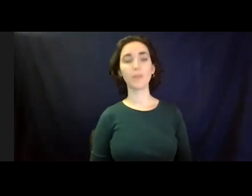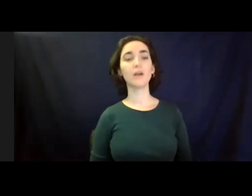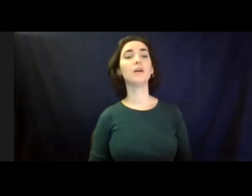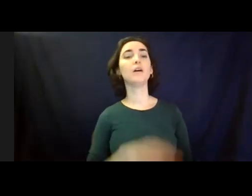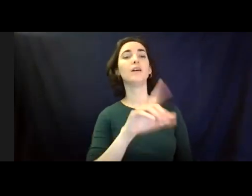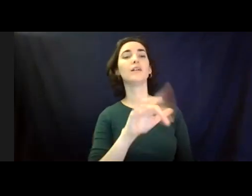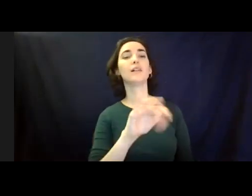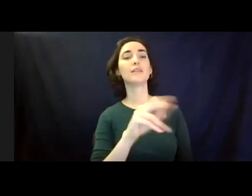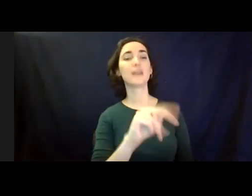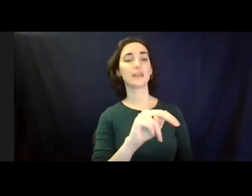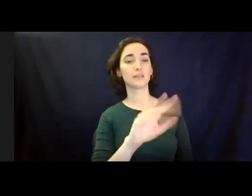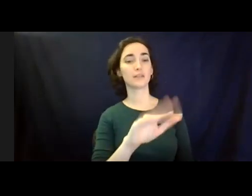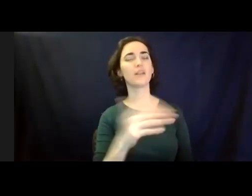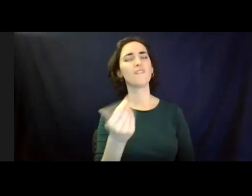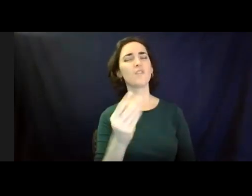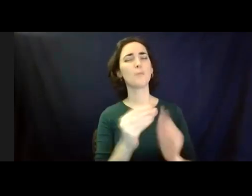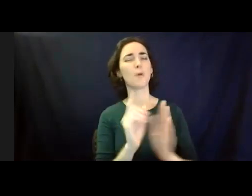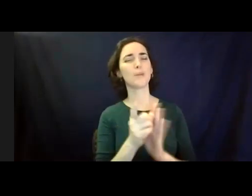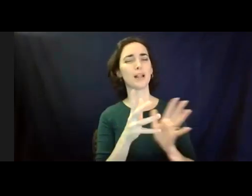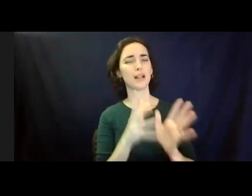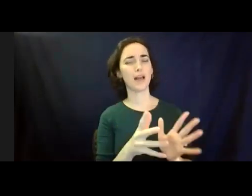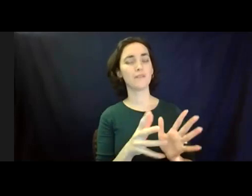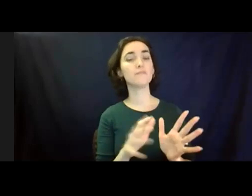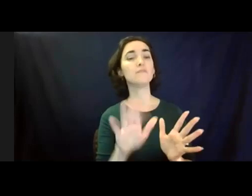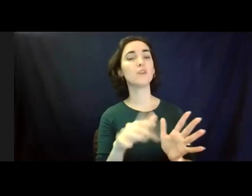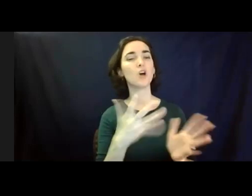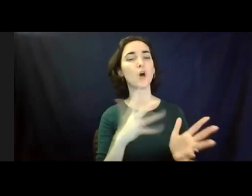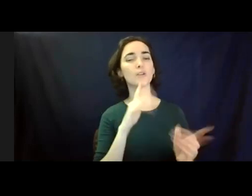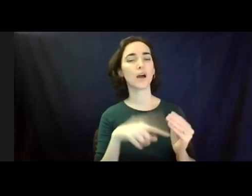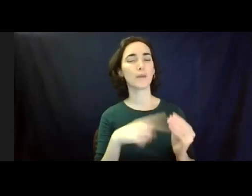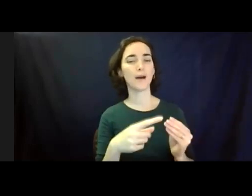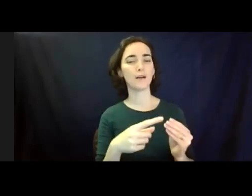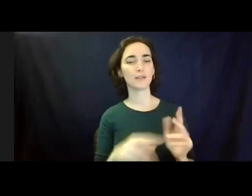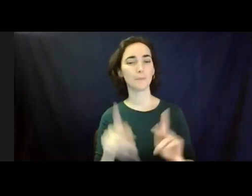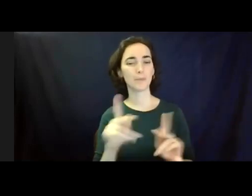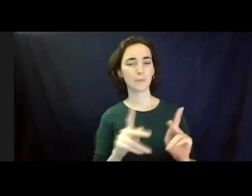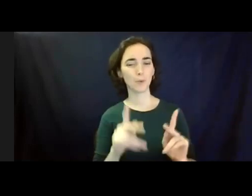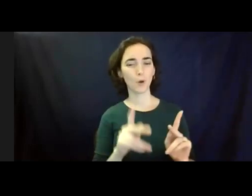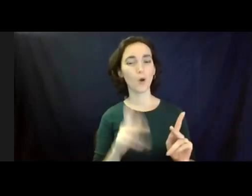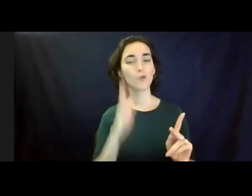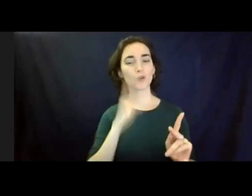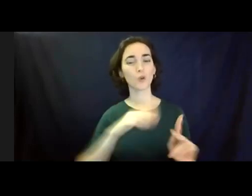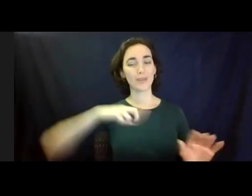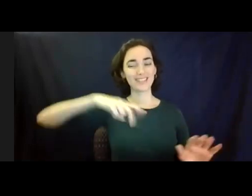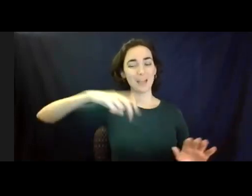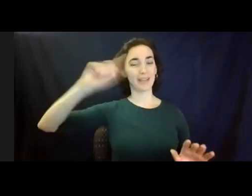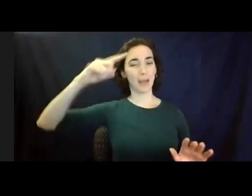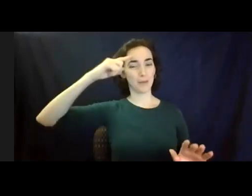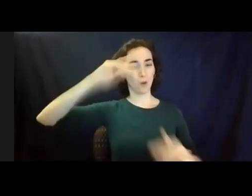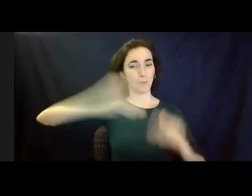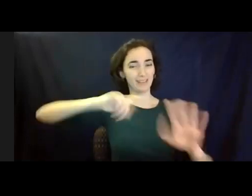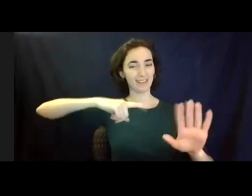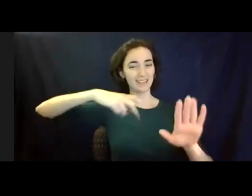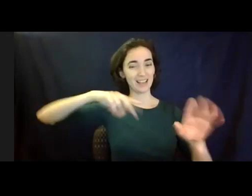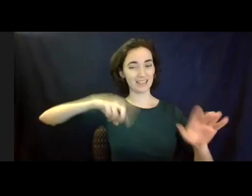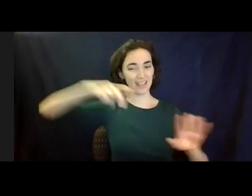Lillian, we have a few moments left, and you're talking about, people, crawling up the steps of the Capitol. And you and